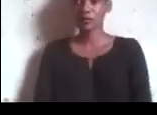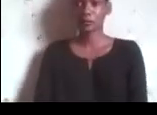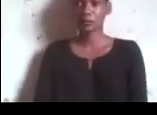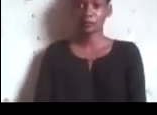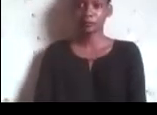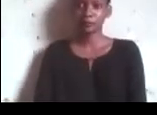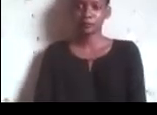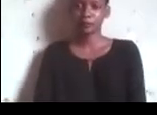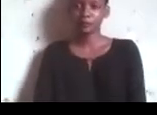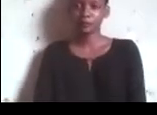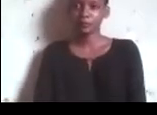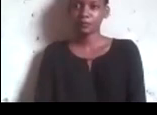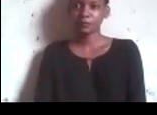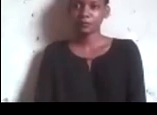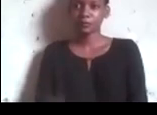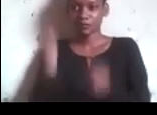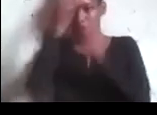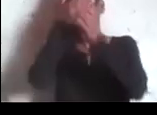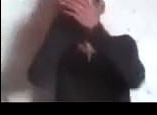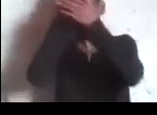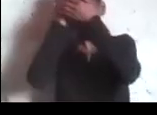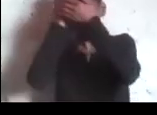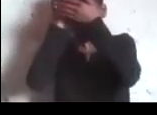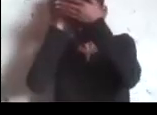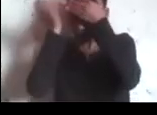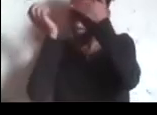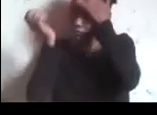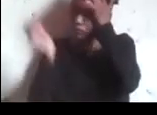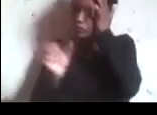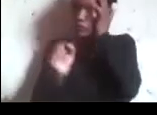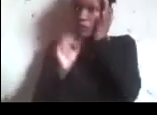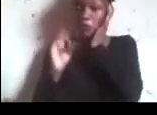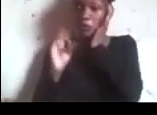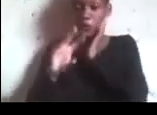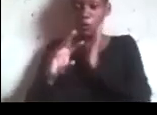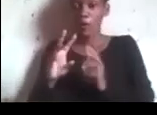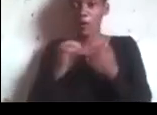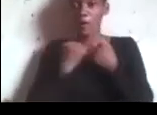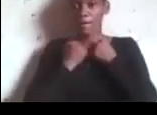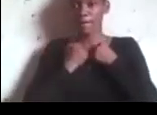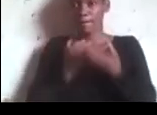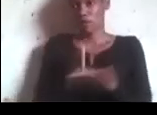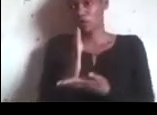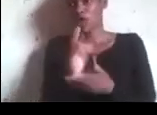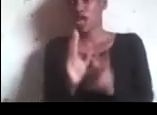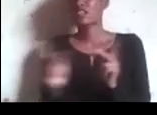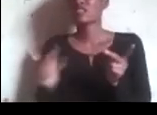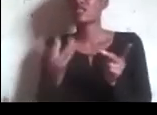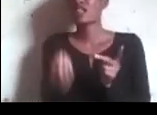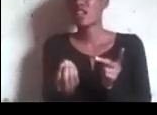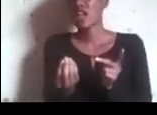So because these parental rights and responsibilities, they differ, sometimes it can be